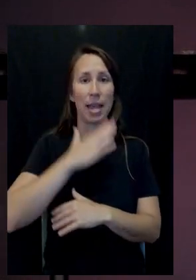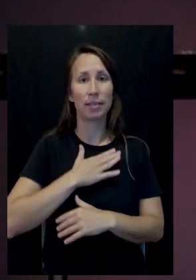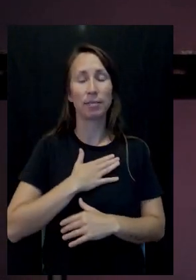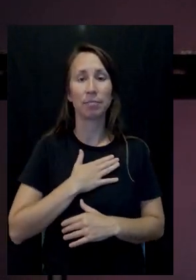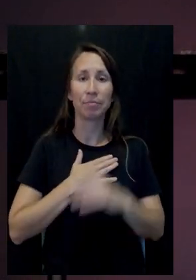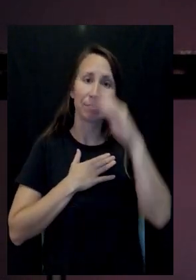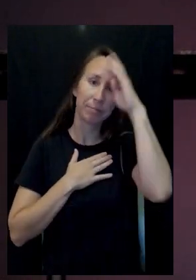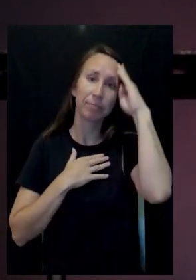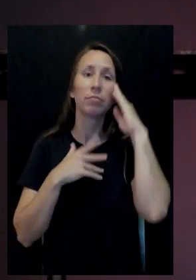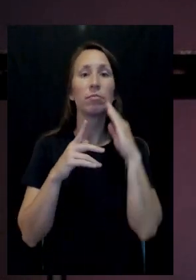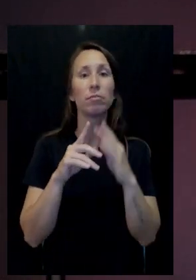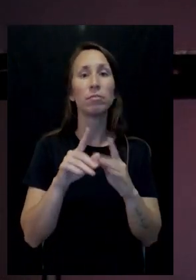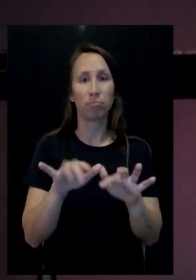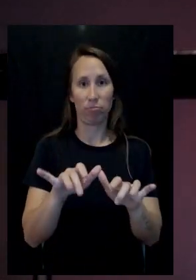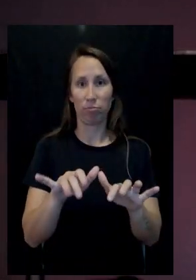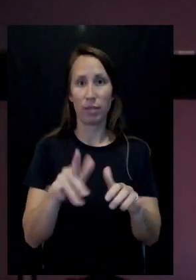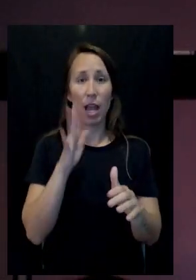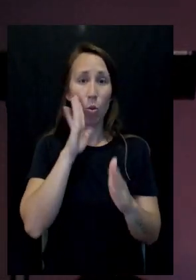I'm going to lead you in a prayer.